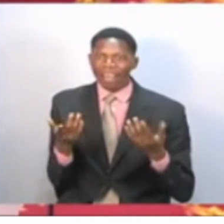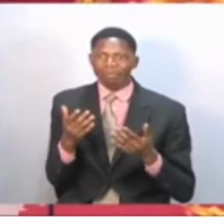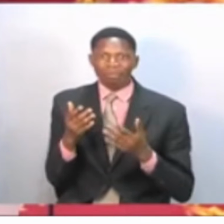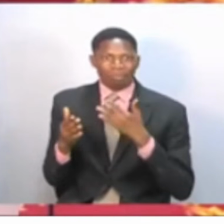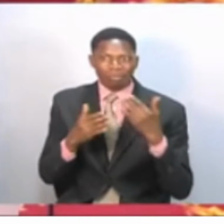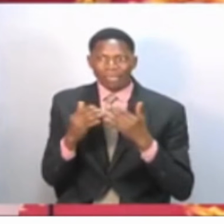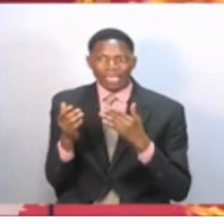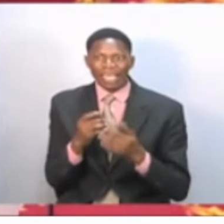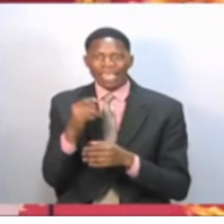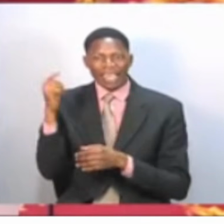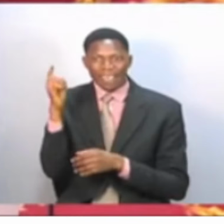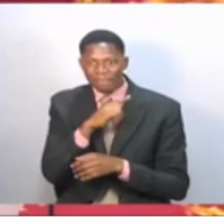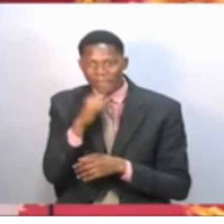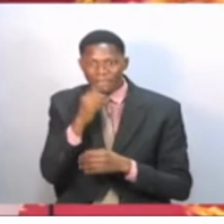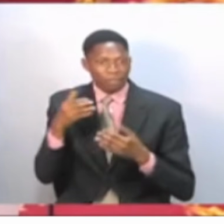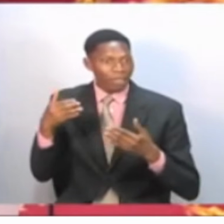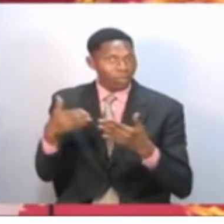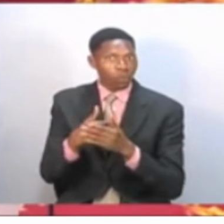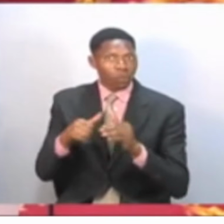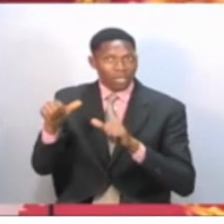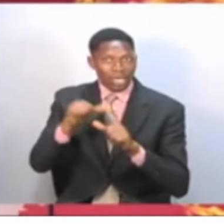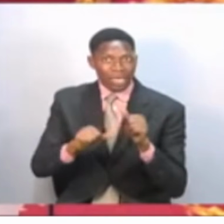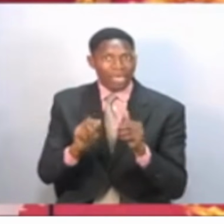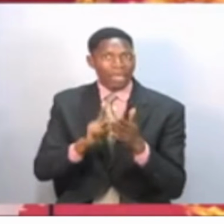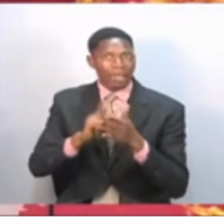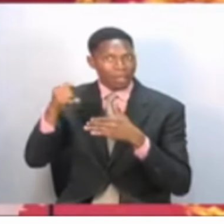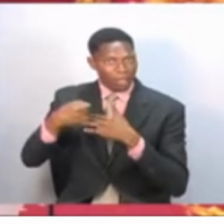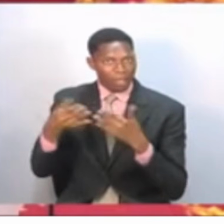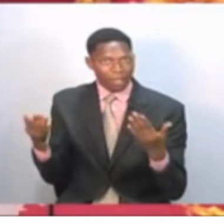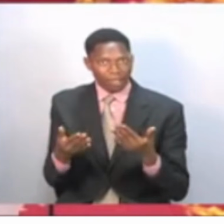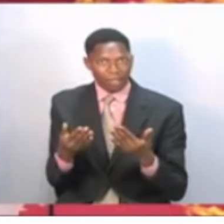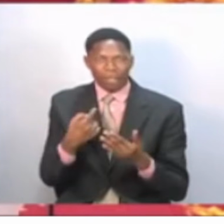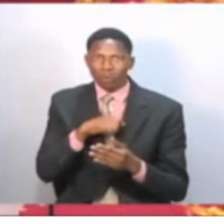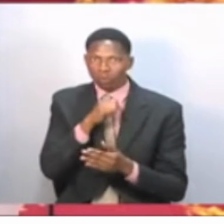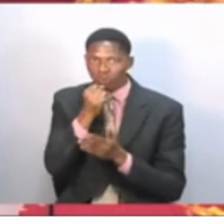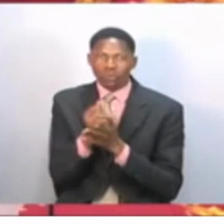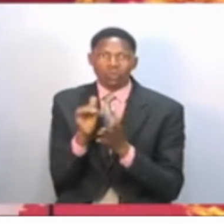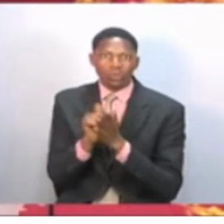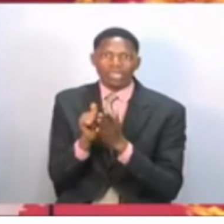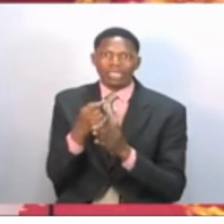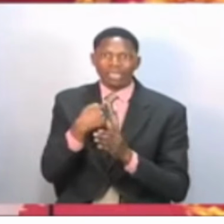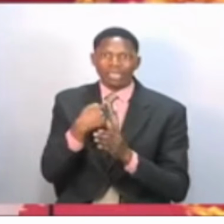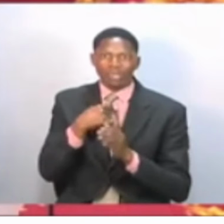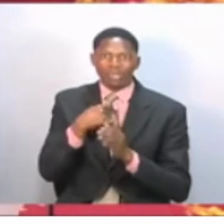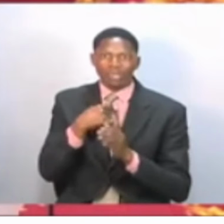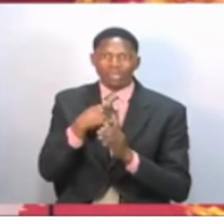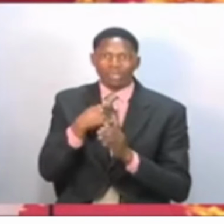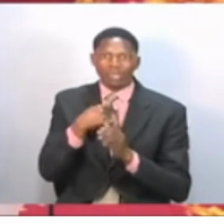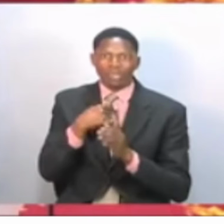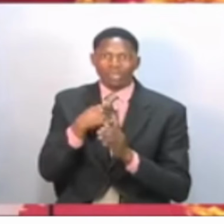Push project was approved by this House, and we shall make sure that it delivers to the people of our country. Thank you, Mr. Speaker.